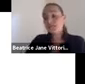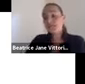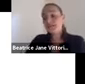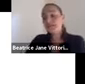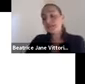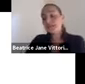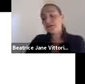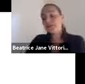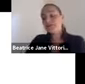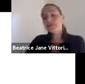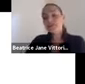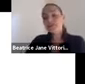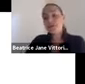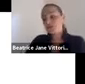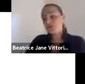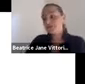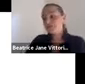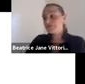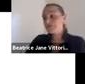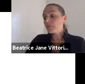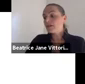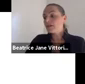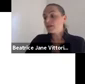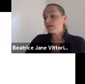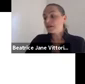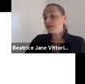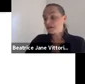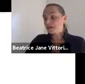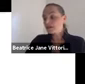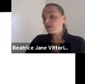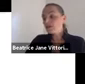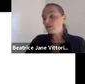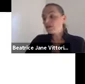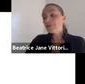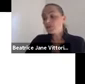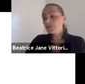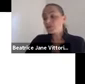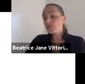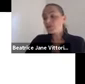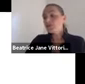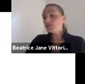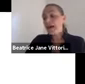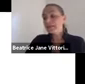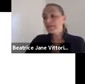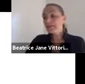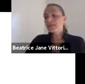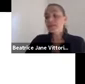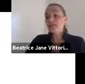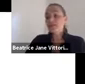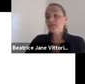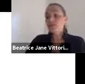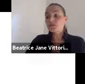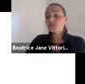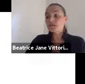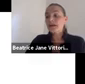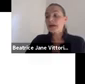work of the kindergarten and first grade children in our school on big posters to hang them on the